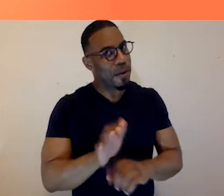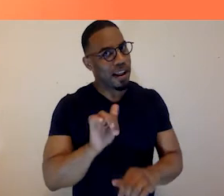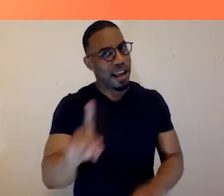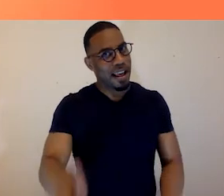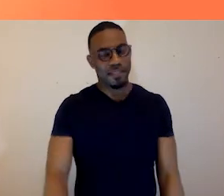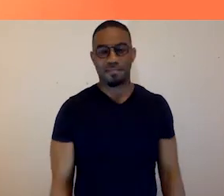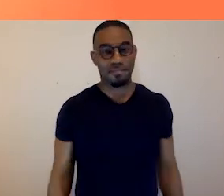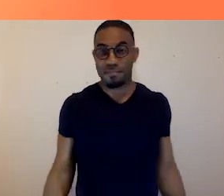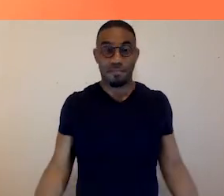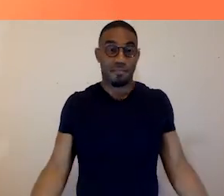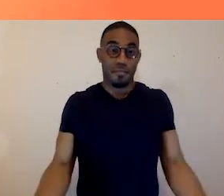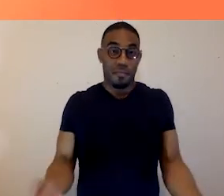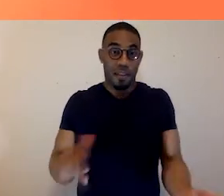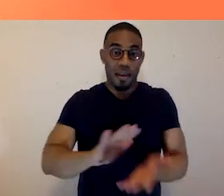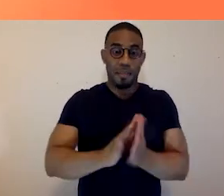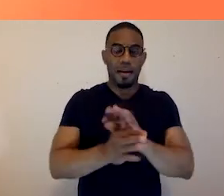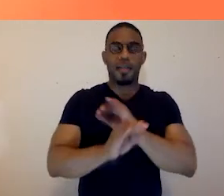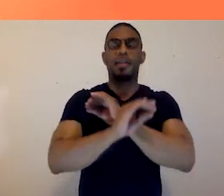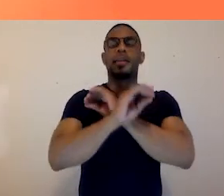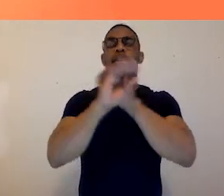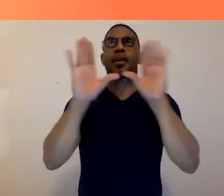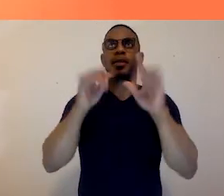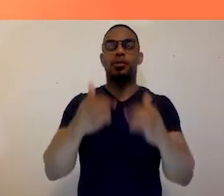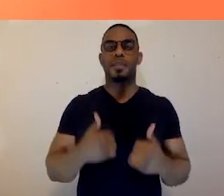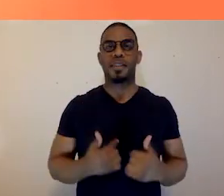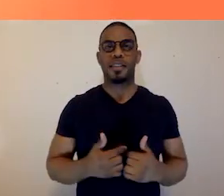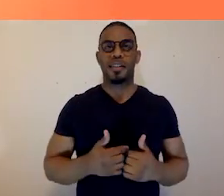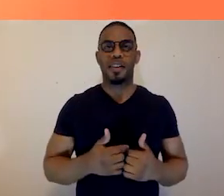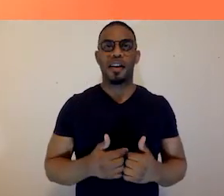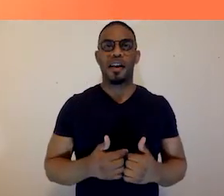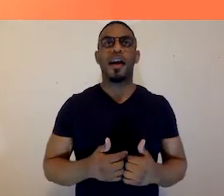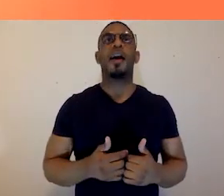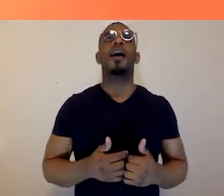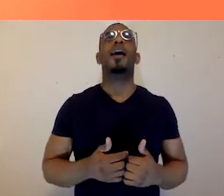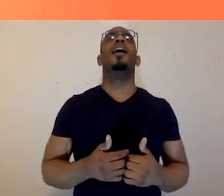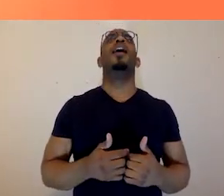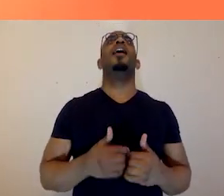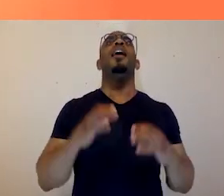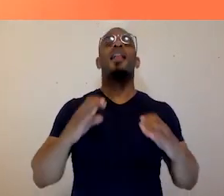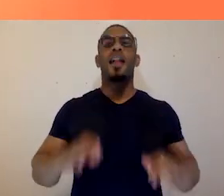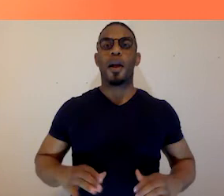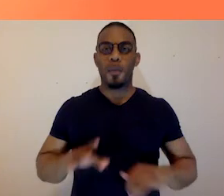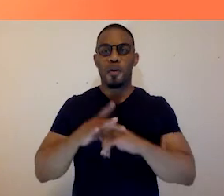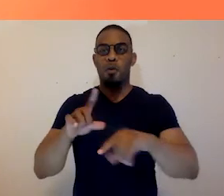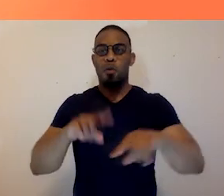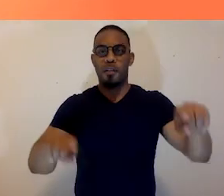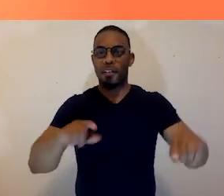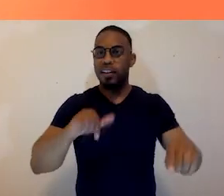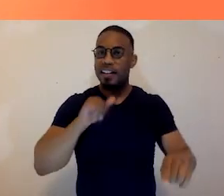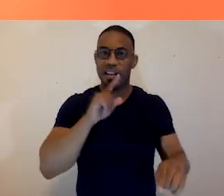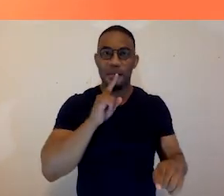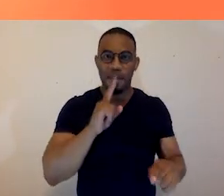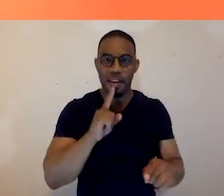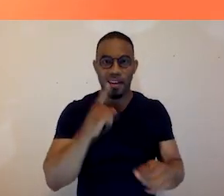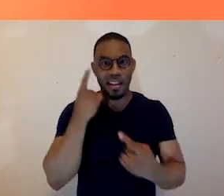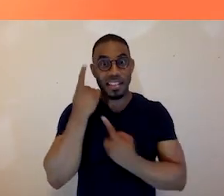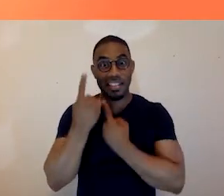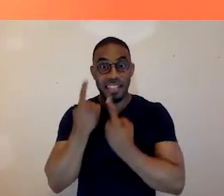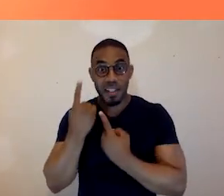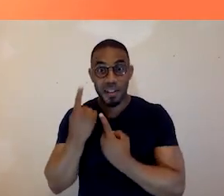ad. So it became clear to me that the customer demographic was not being